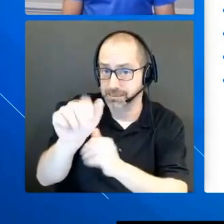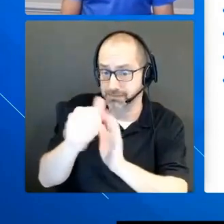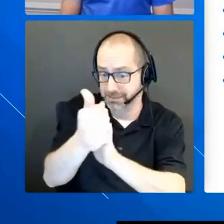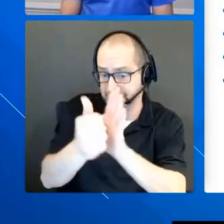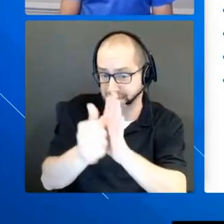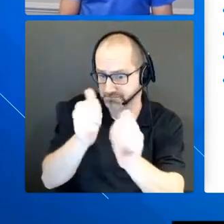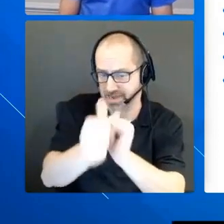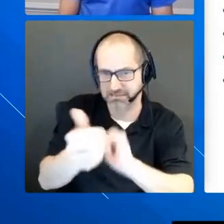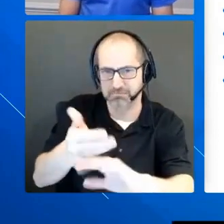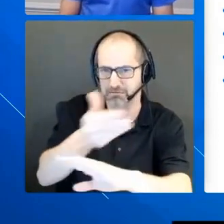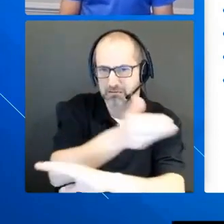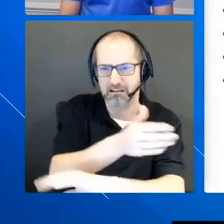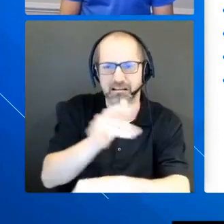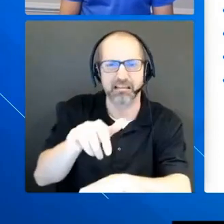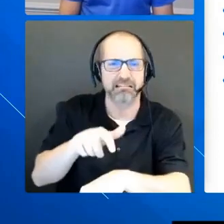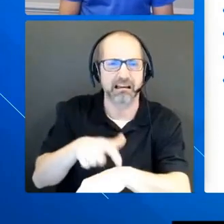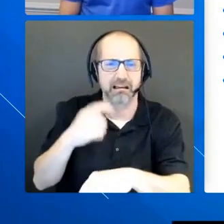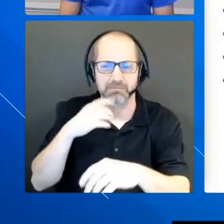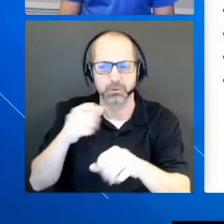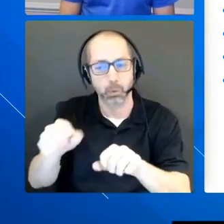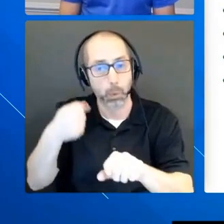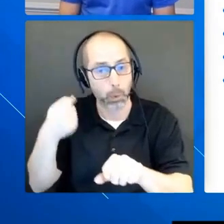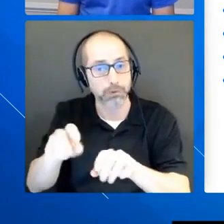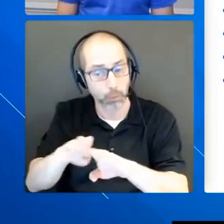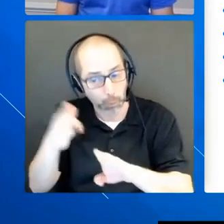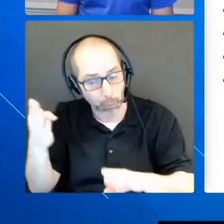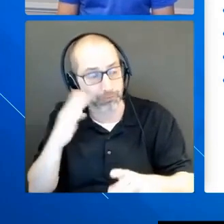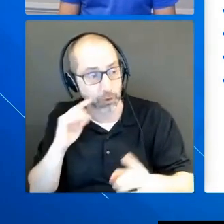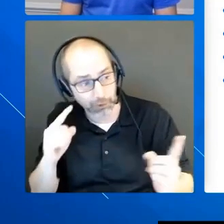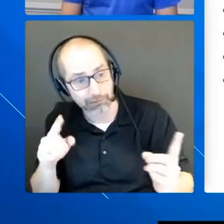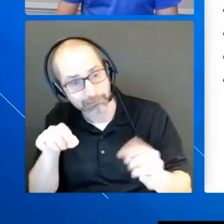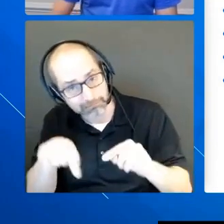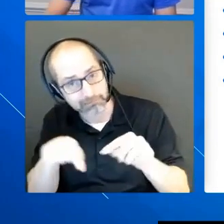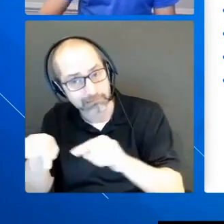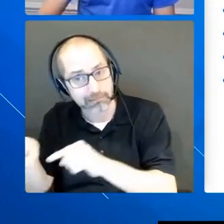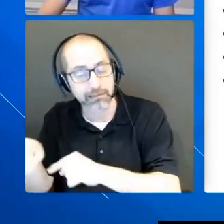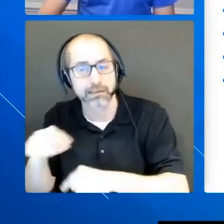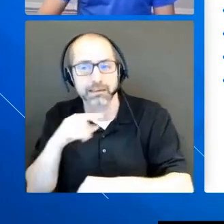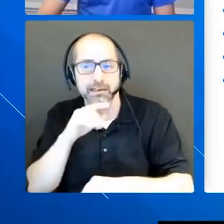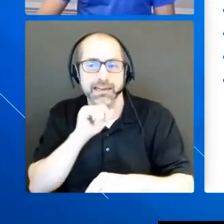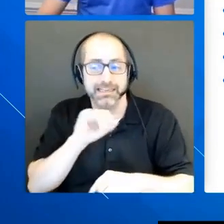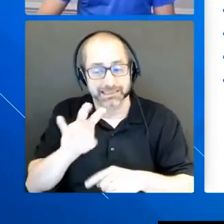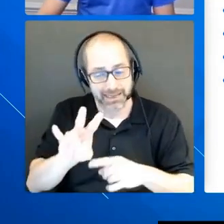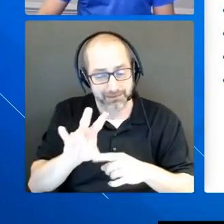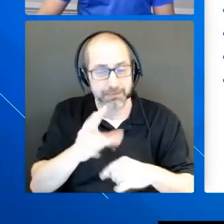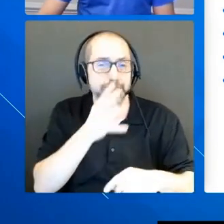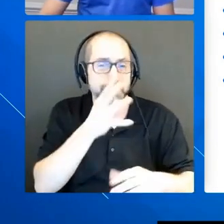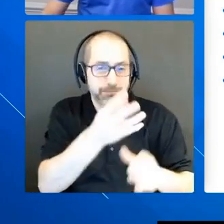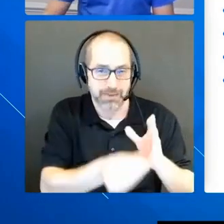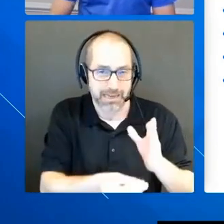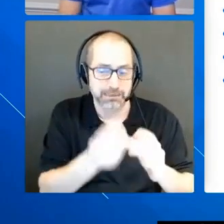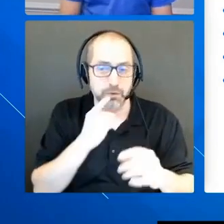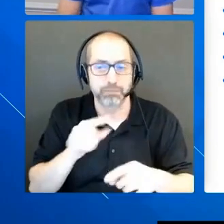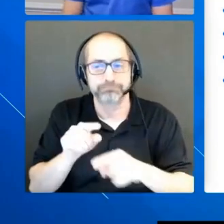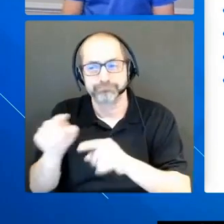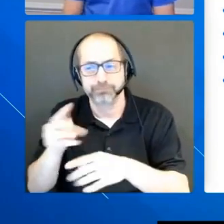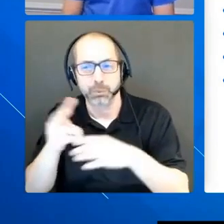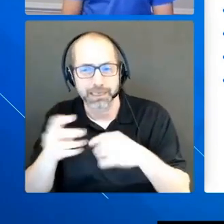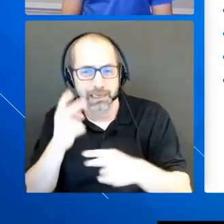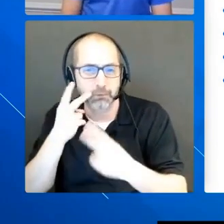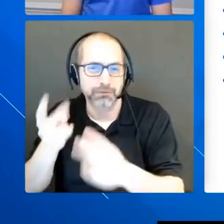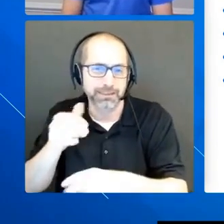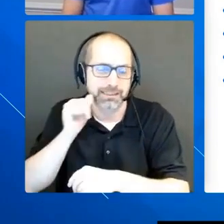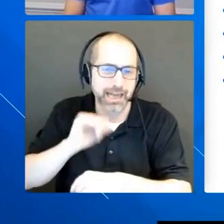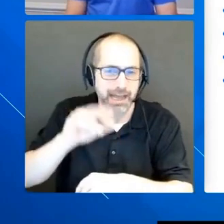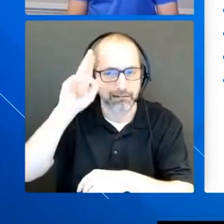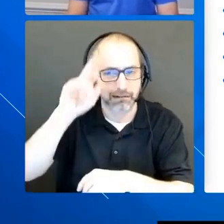then. She passed away when I was 7. So I would spend a couple of weeks every summer with my aunt and uncle, who had 2 kids with cerebral palsy, both